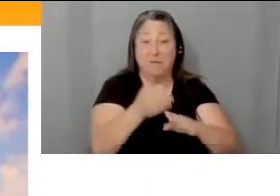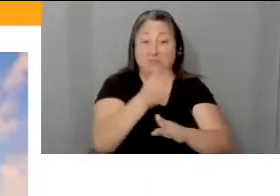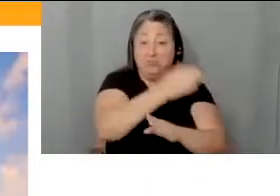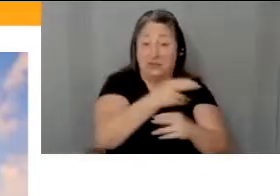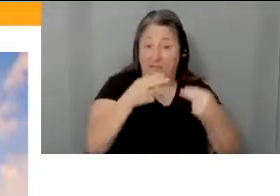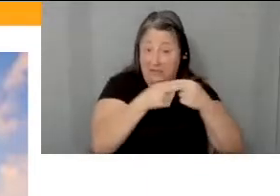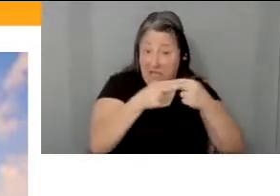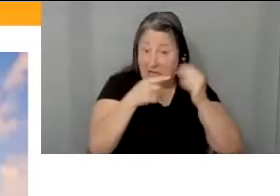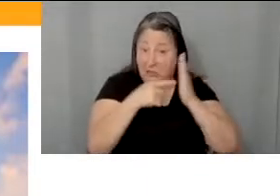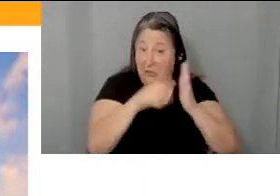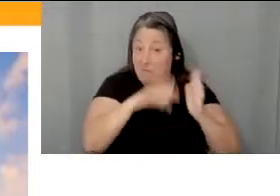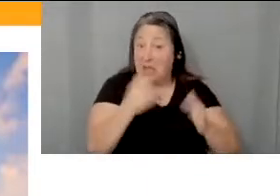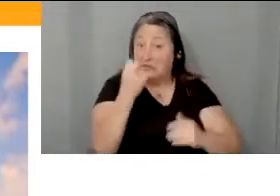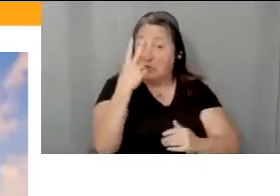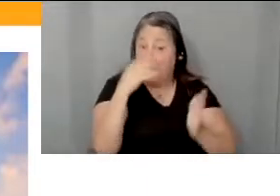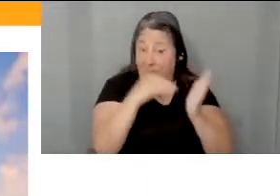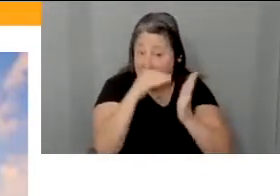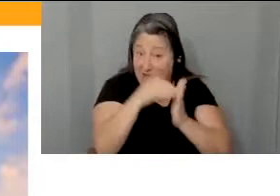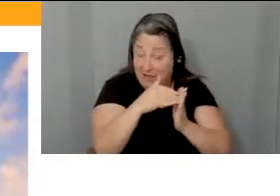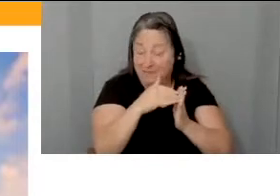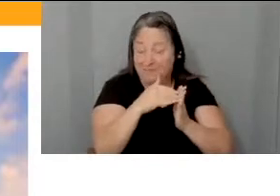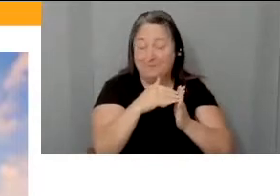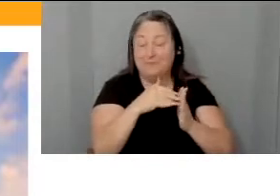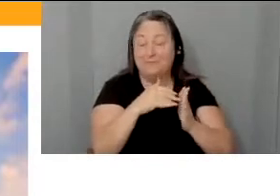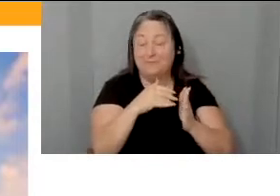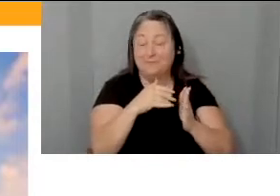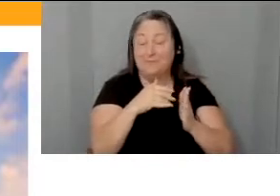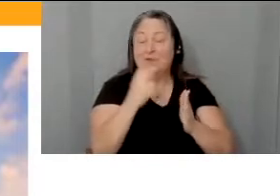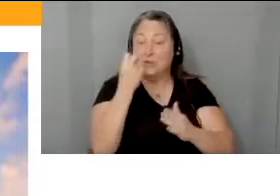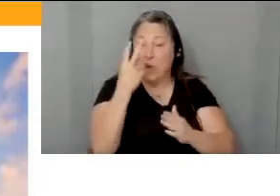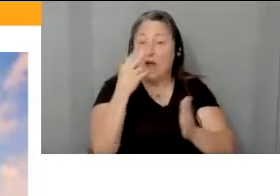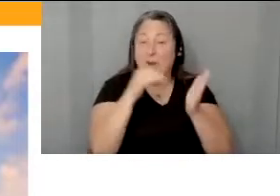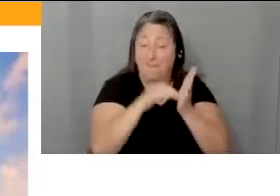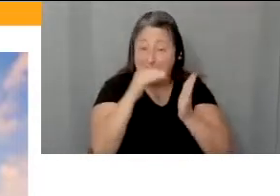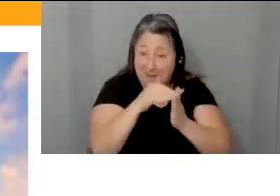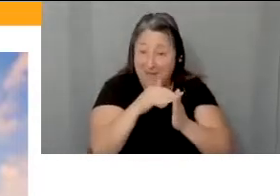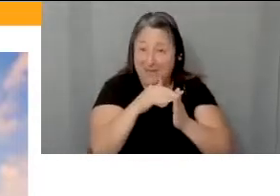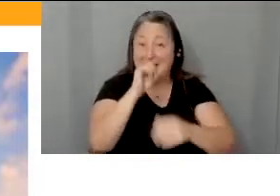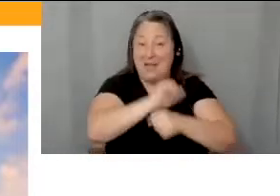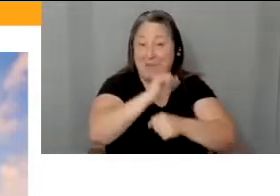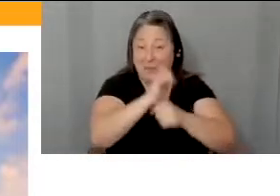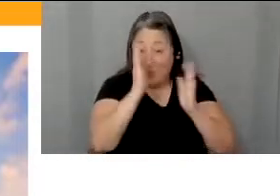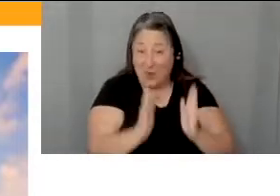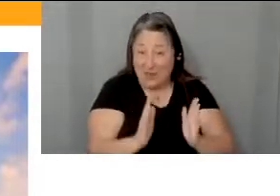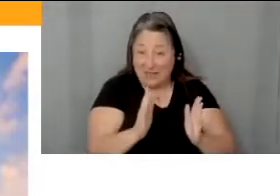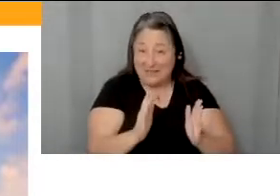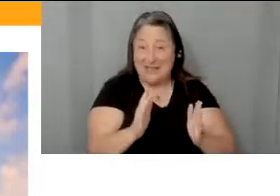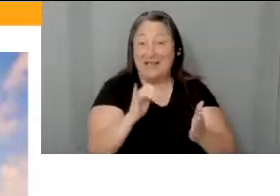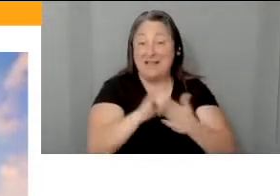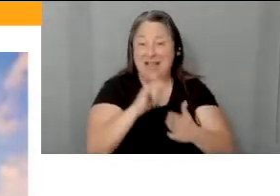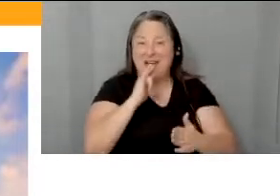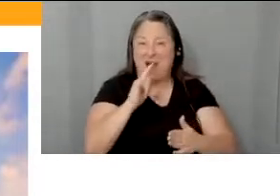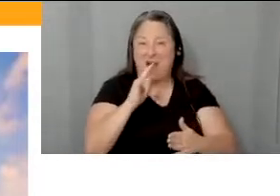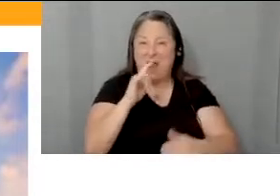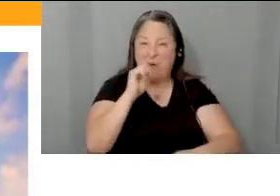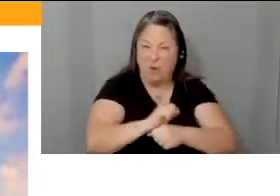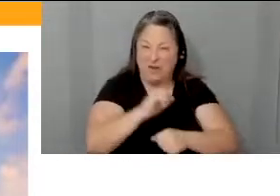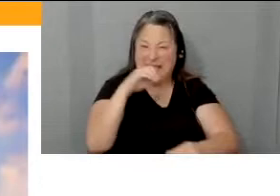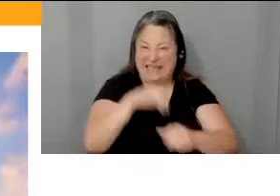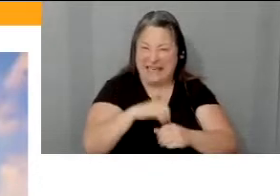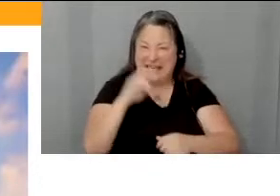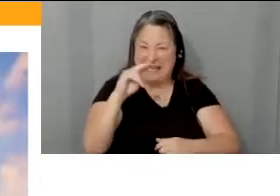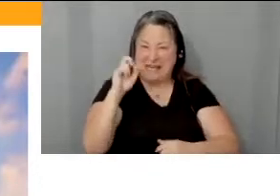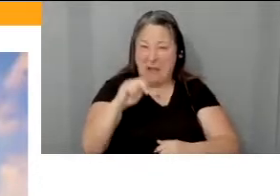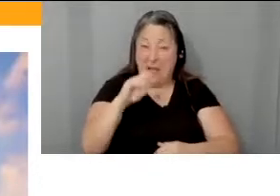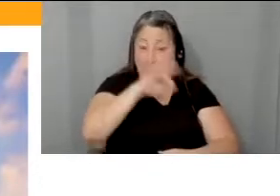that employ, or 12 million employees that are employed across nonprofits, and we have